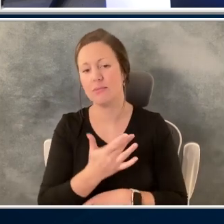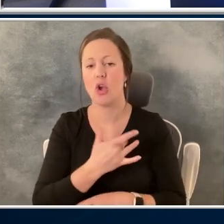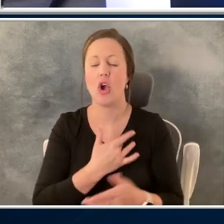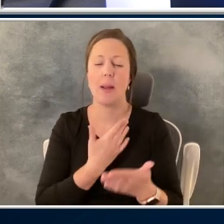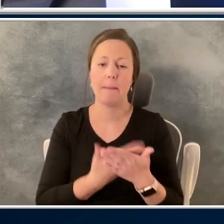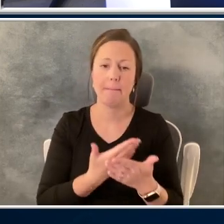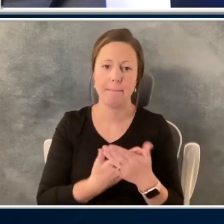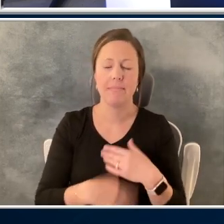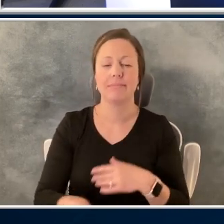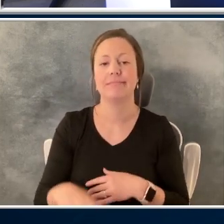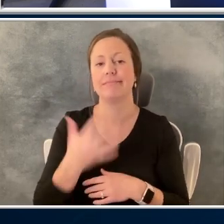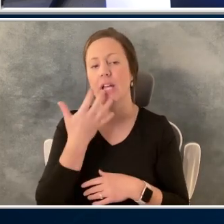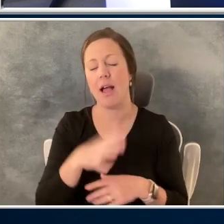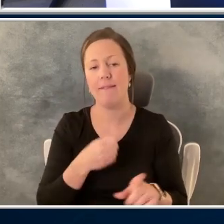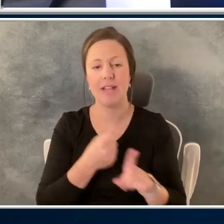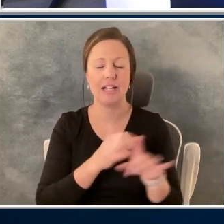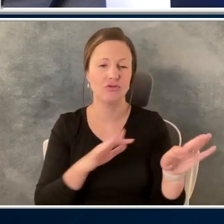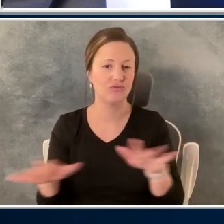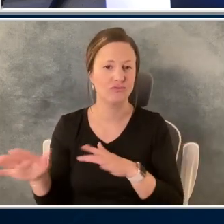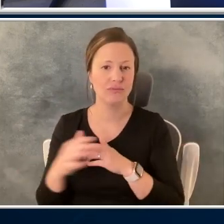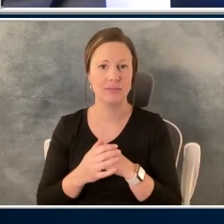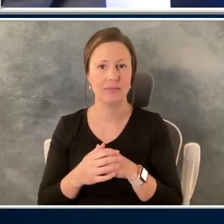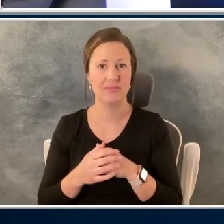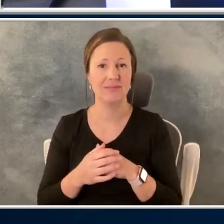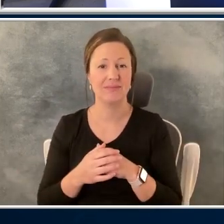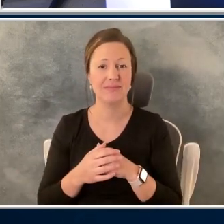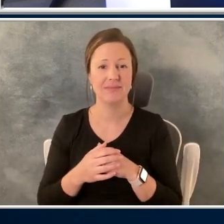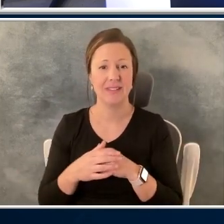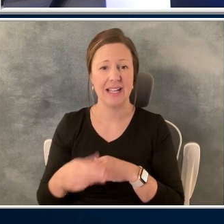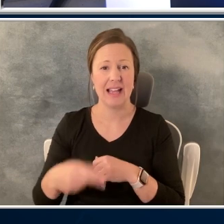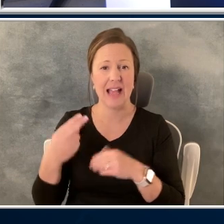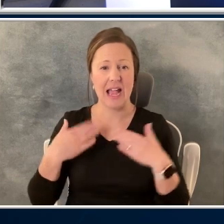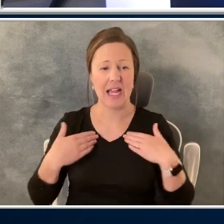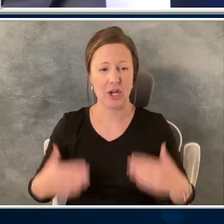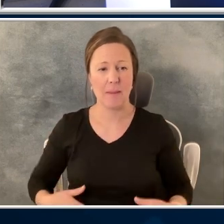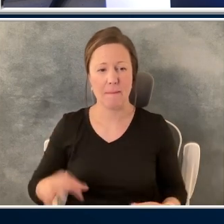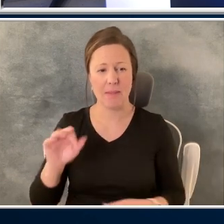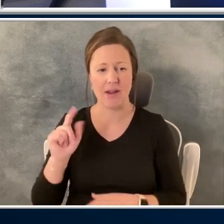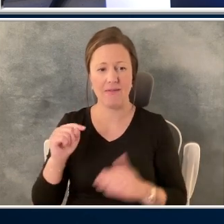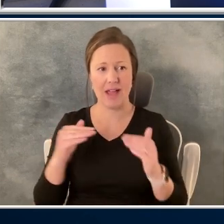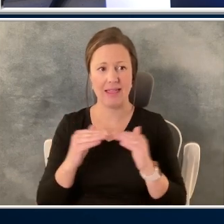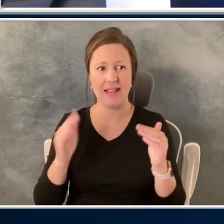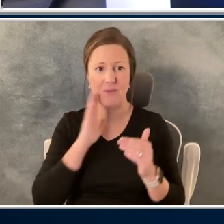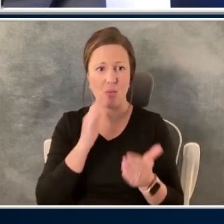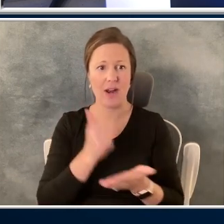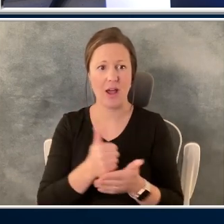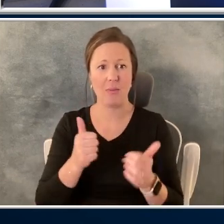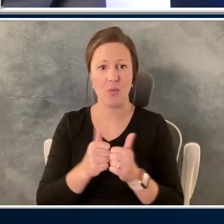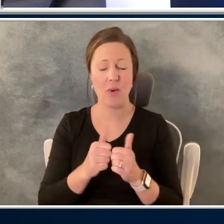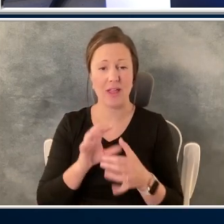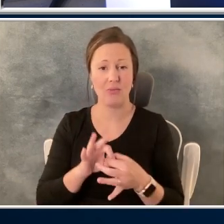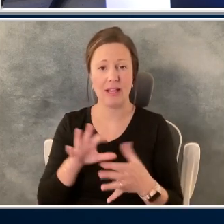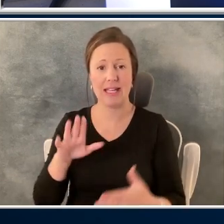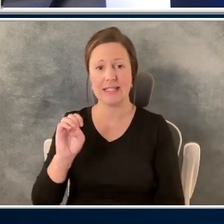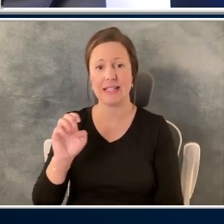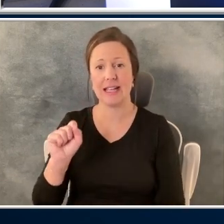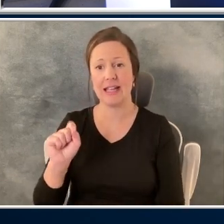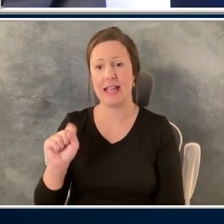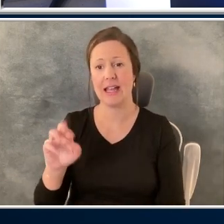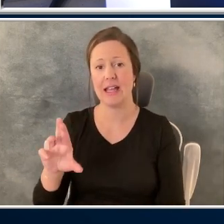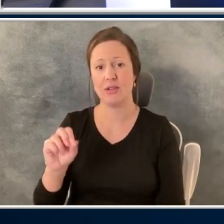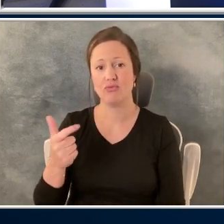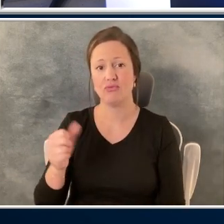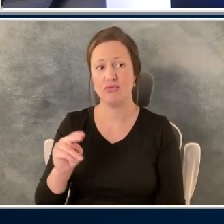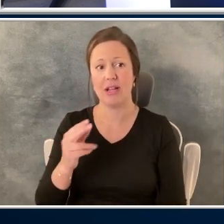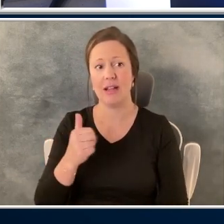these, could maintaining a slightly higher body fat level help in releasing estrogen and ease those symptoms?